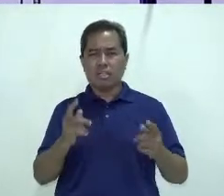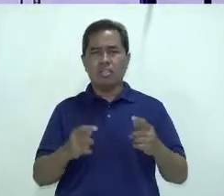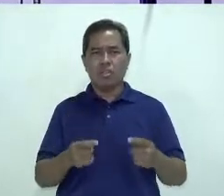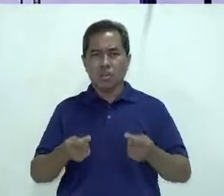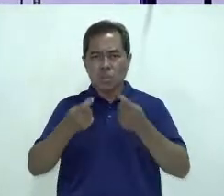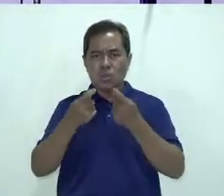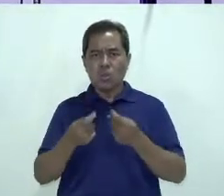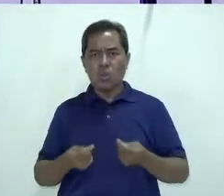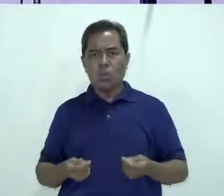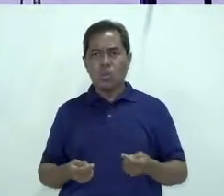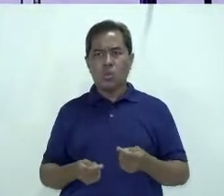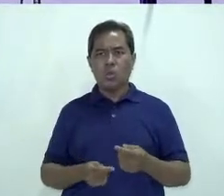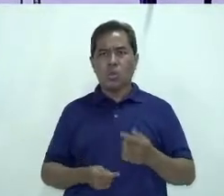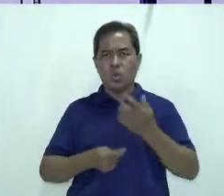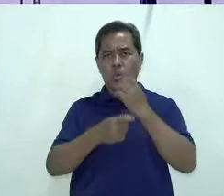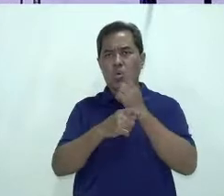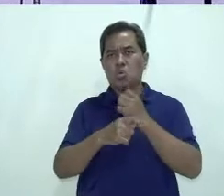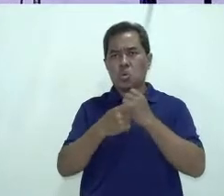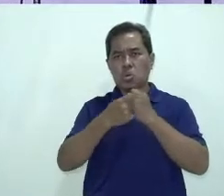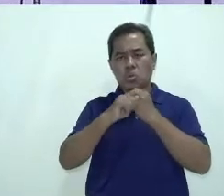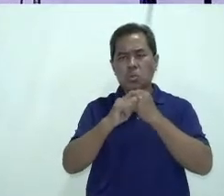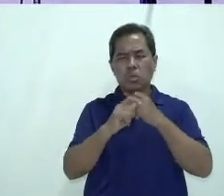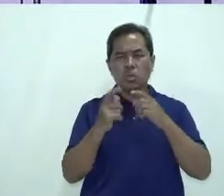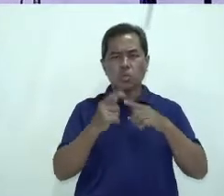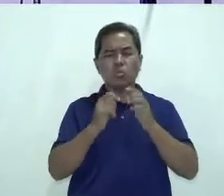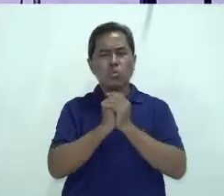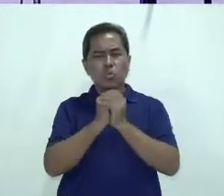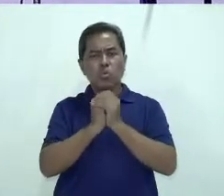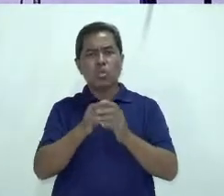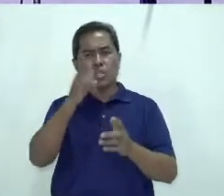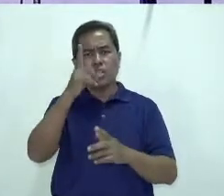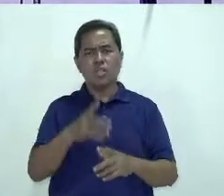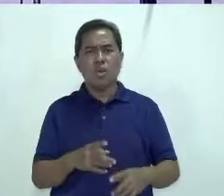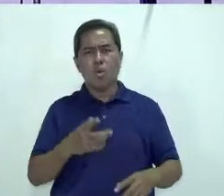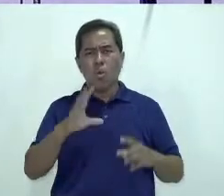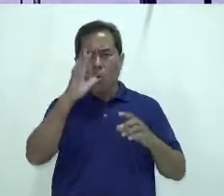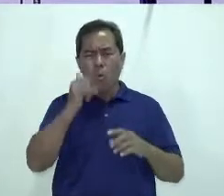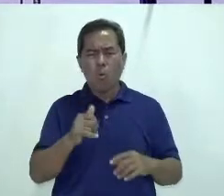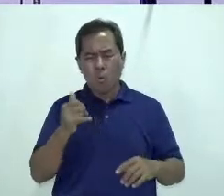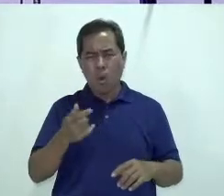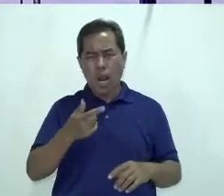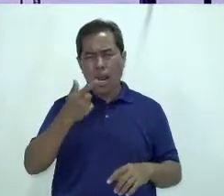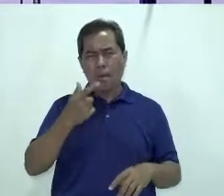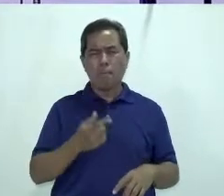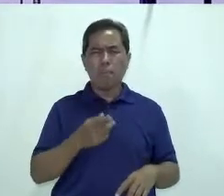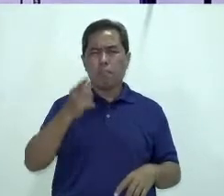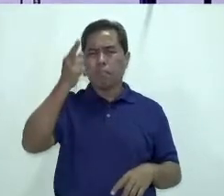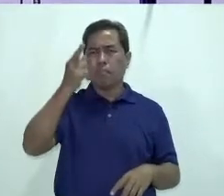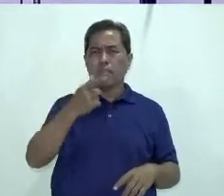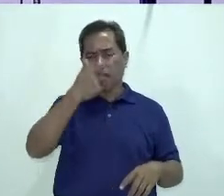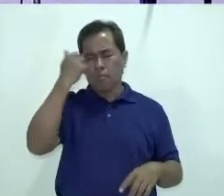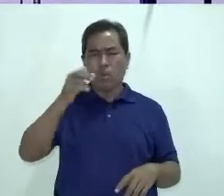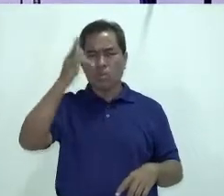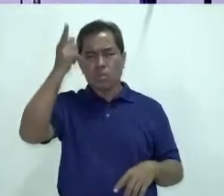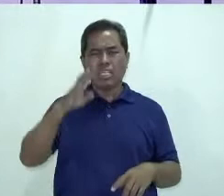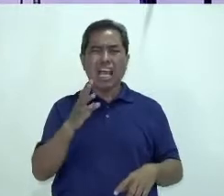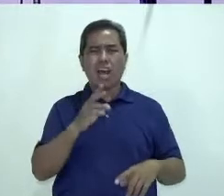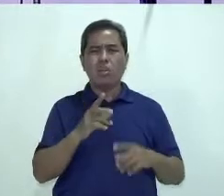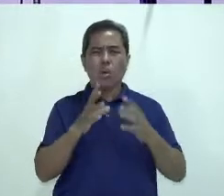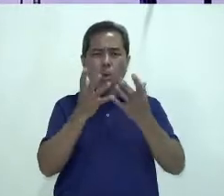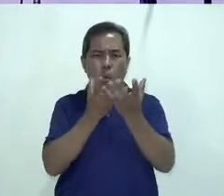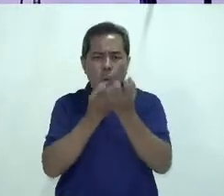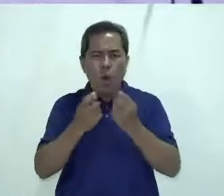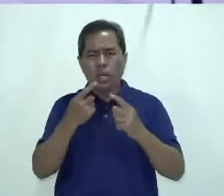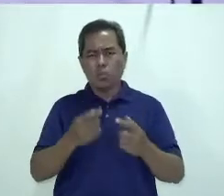trained to worship and praise God. Why? Because God was wanting to show to Israel and to the surrounding